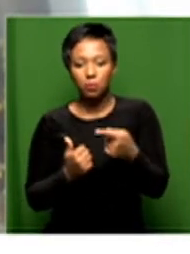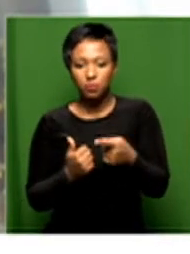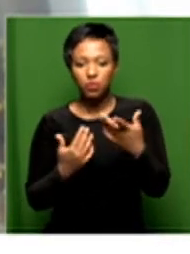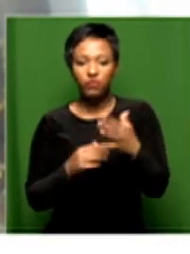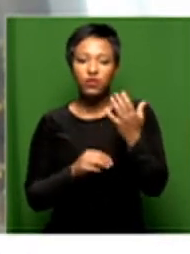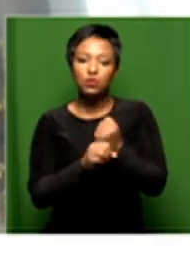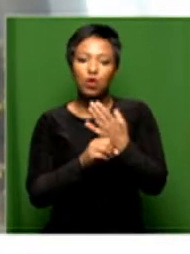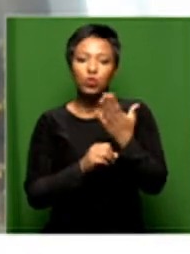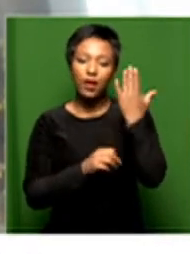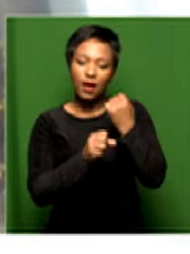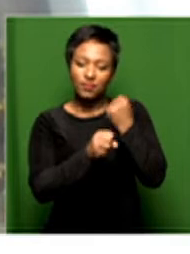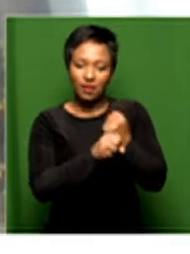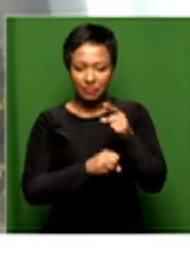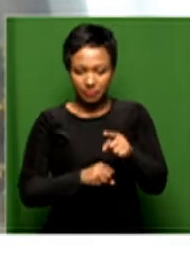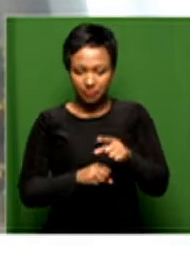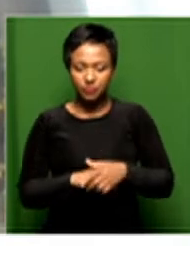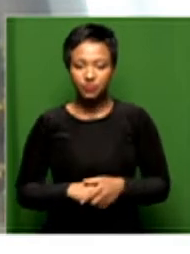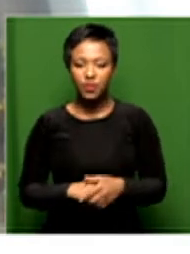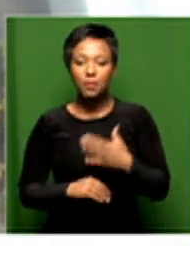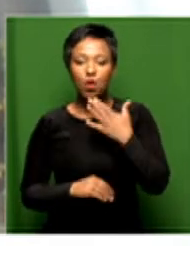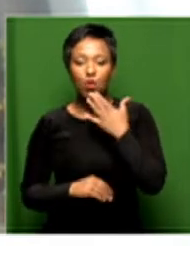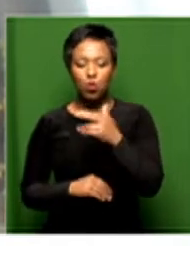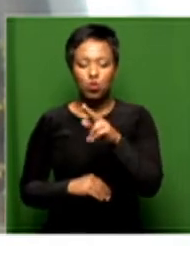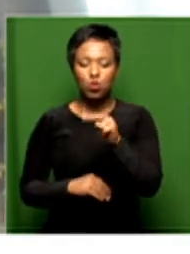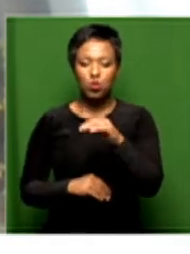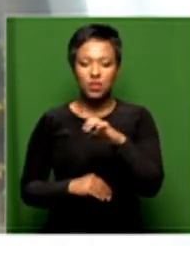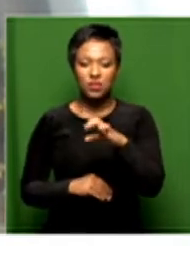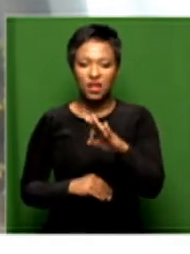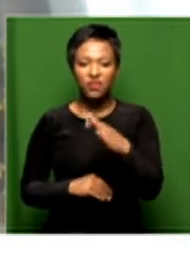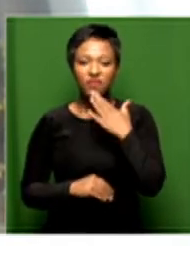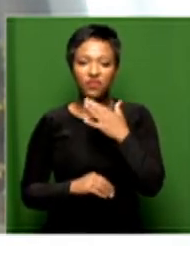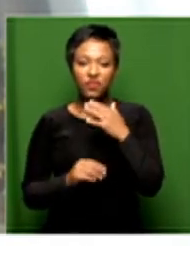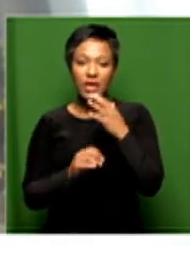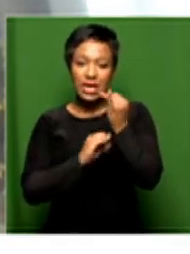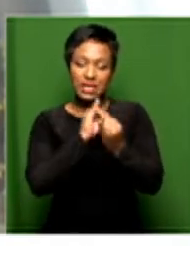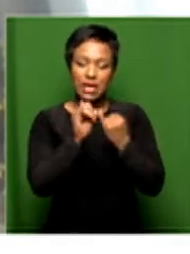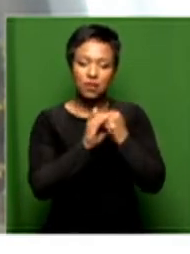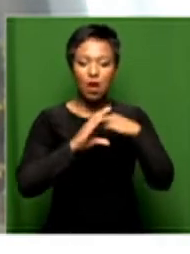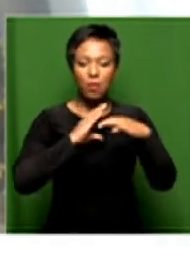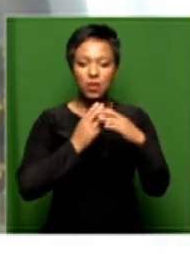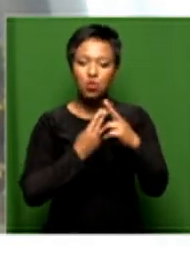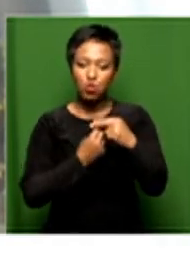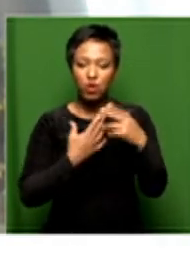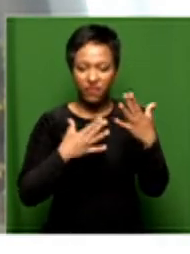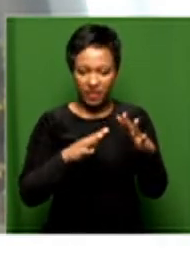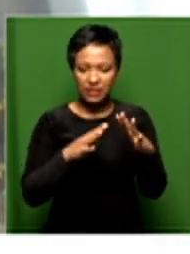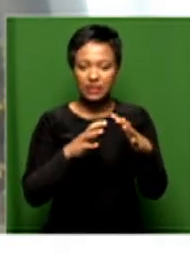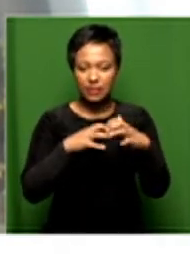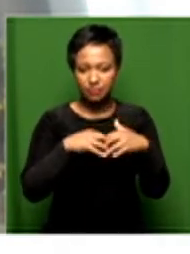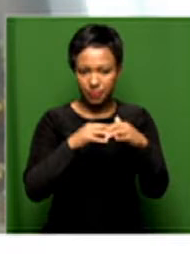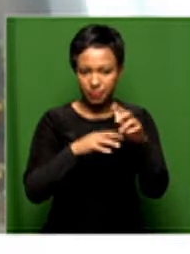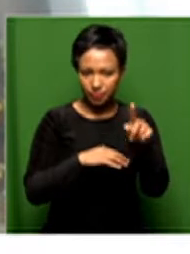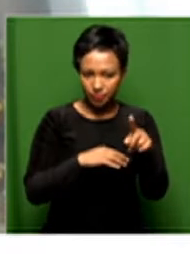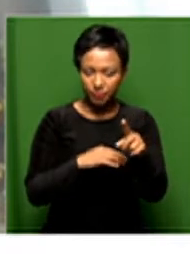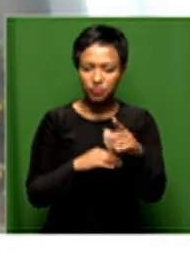this was launched last year by UNICEF and International Telecommunication Union. You're very right that lots